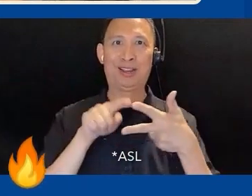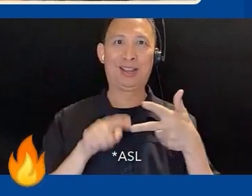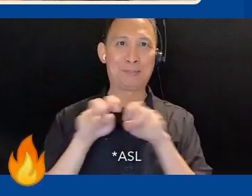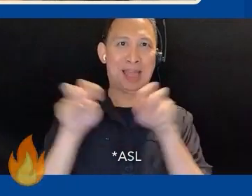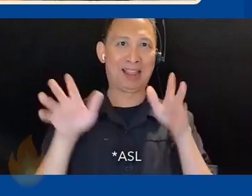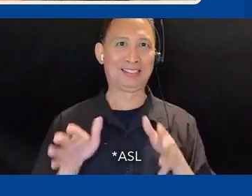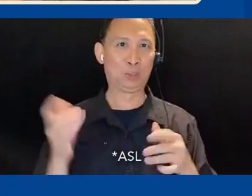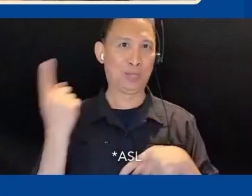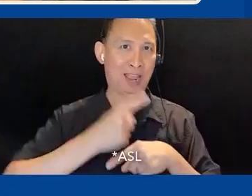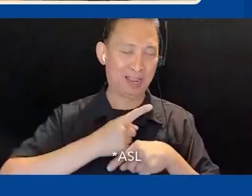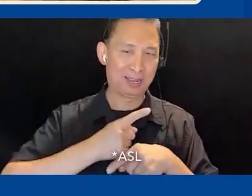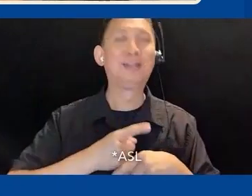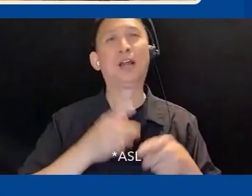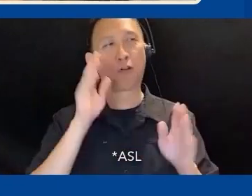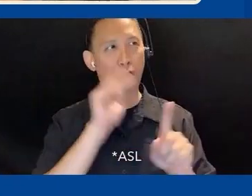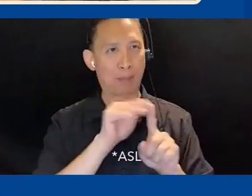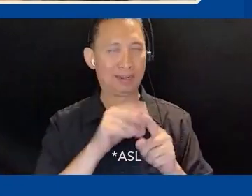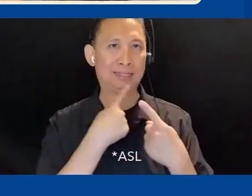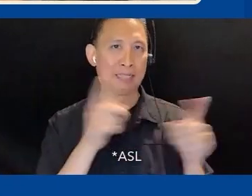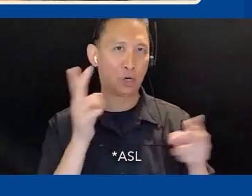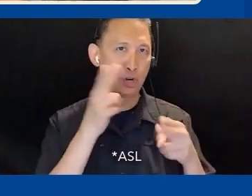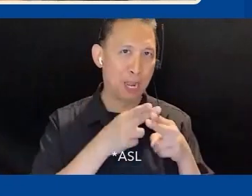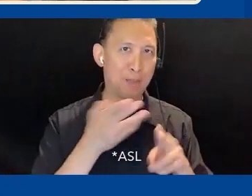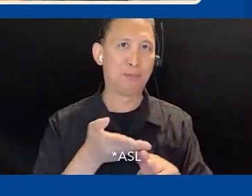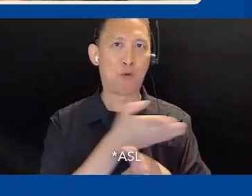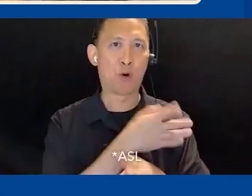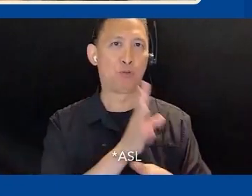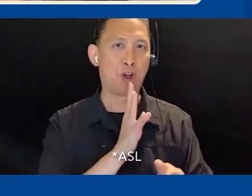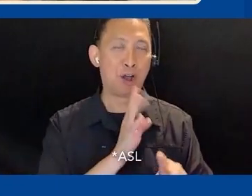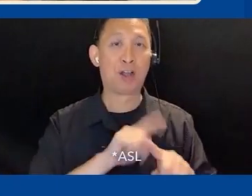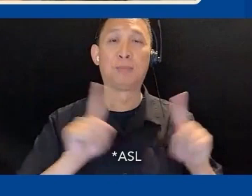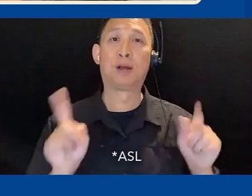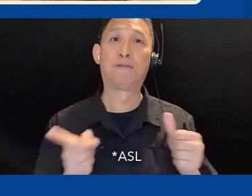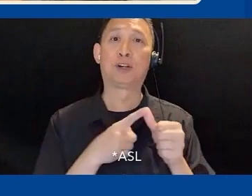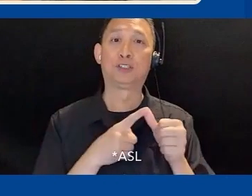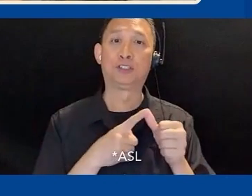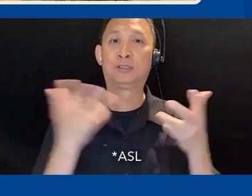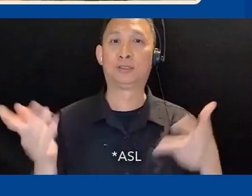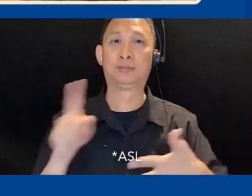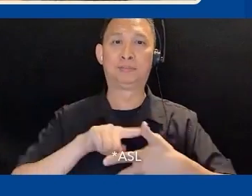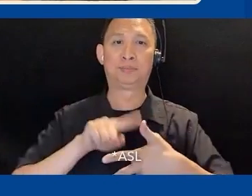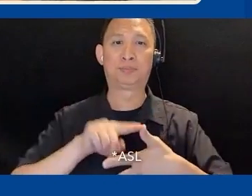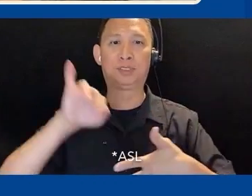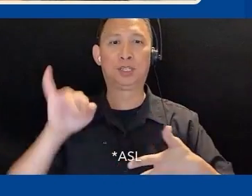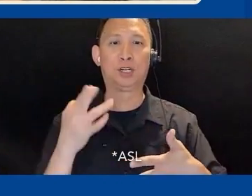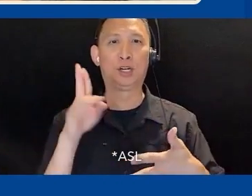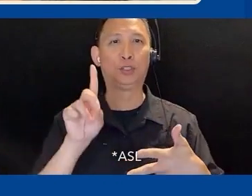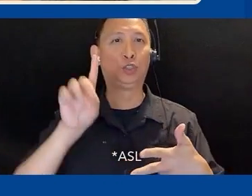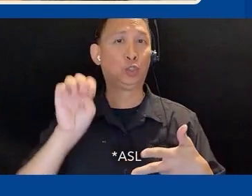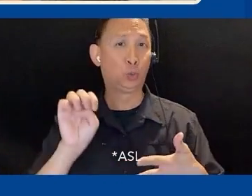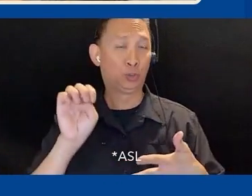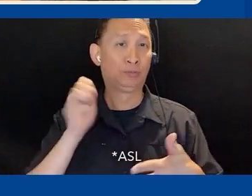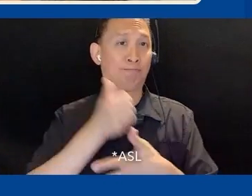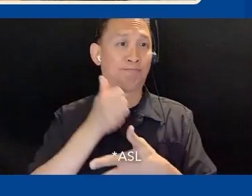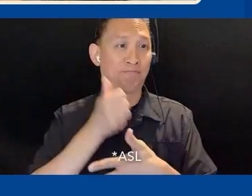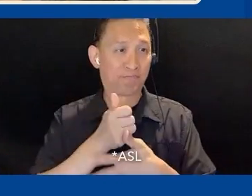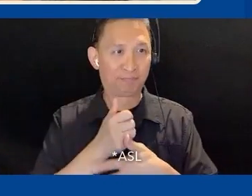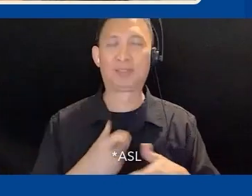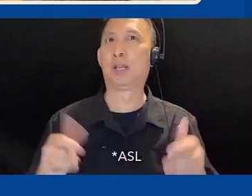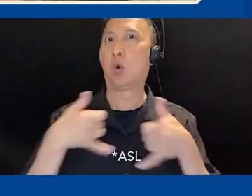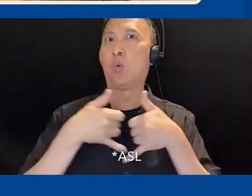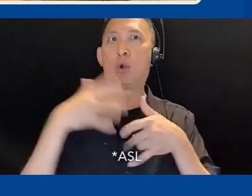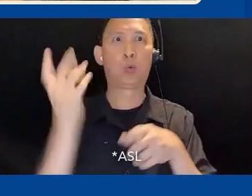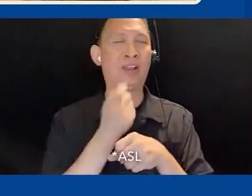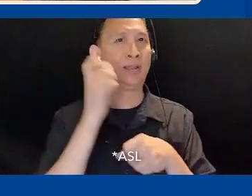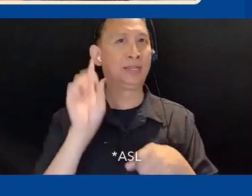for everyone to say your name before you speak, but first we have Joo Chahab. Joo Chahab is an award-winning DP and